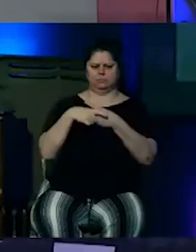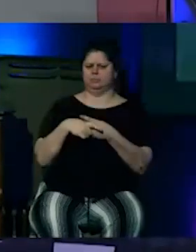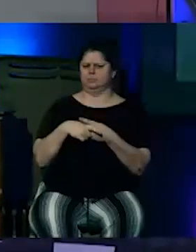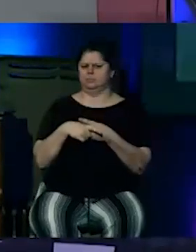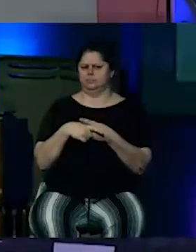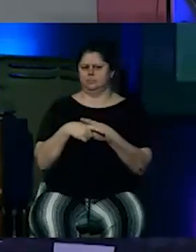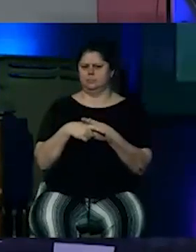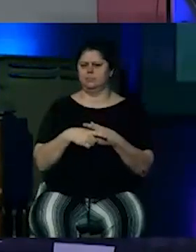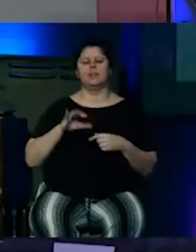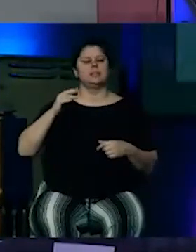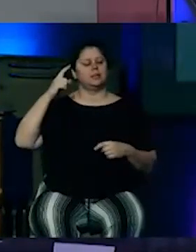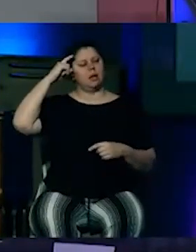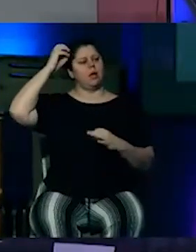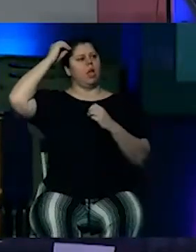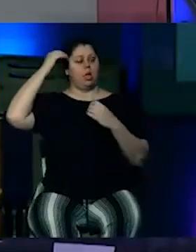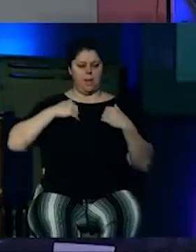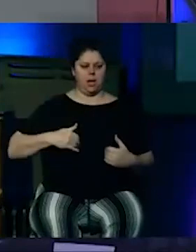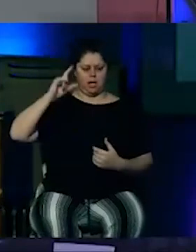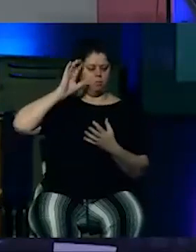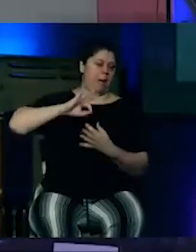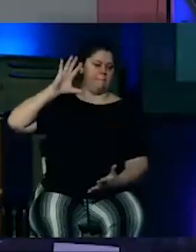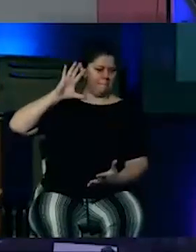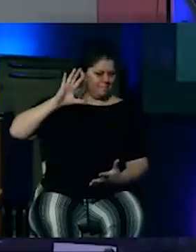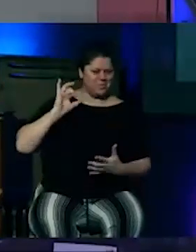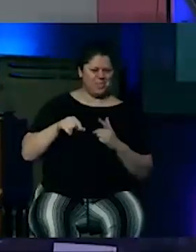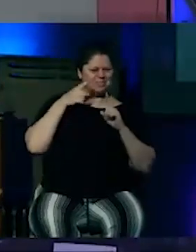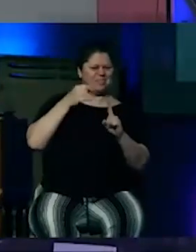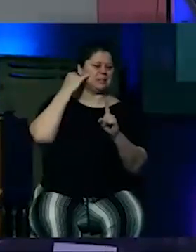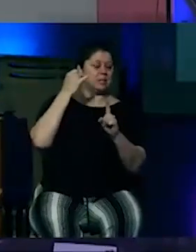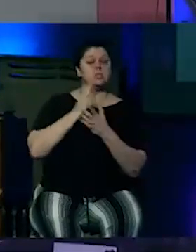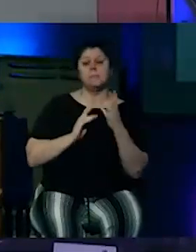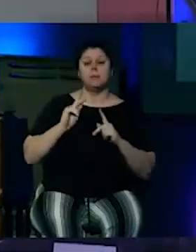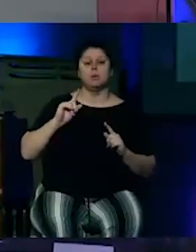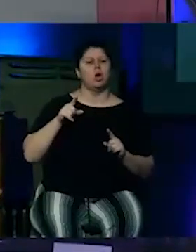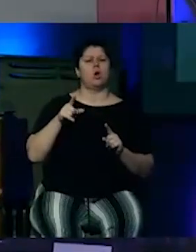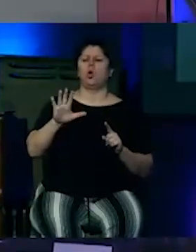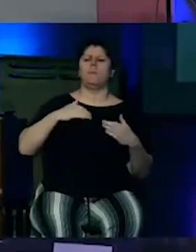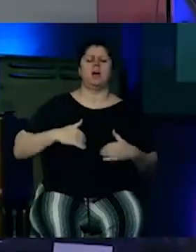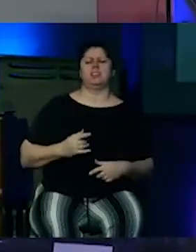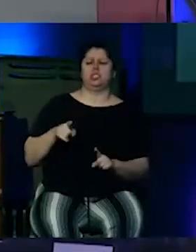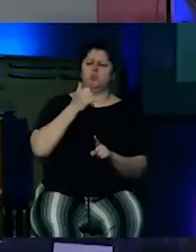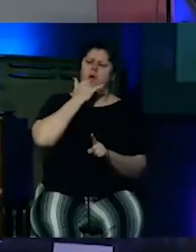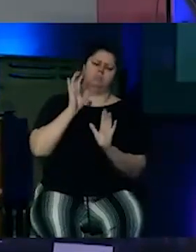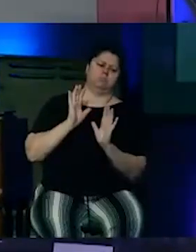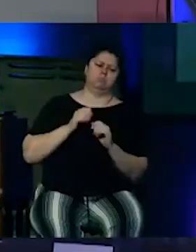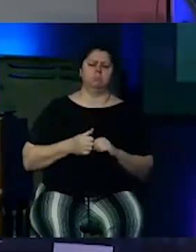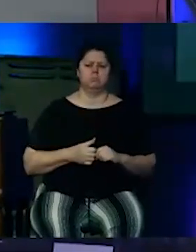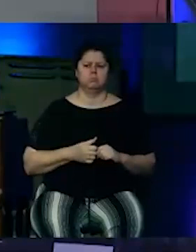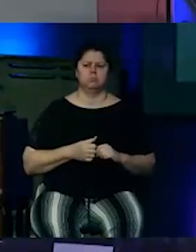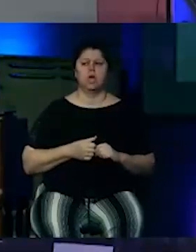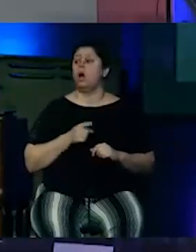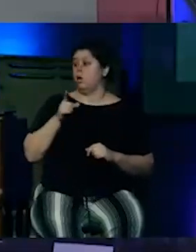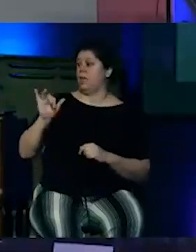disconnect between the head and the body. And it goes back to that idea of some people just have wrong bodies, right? And some people have